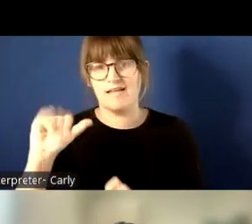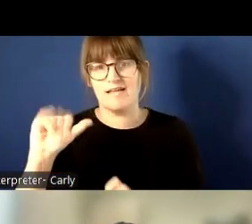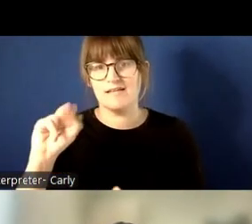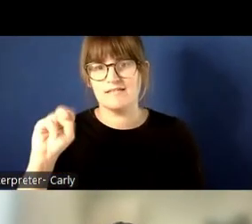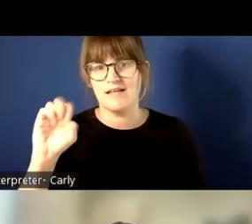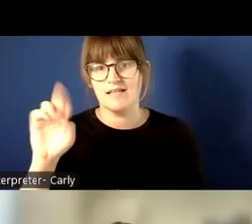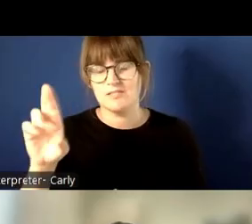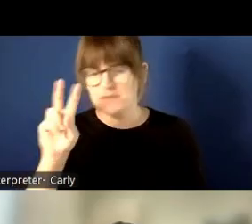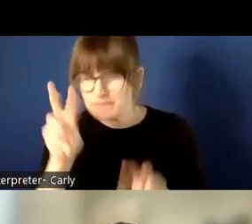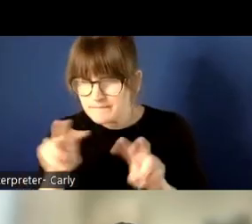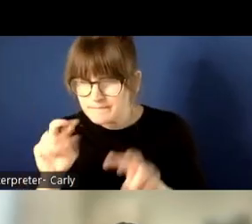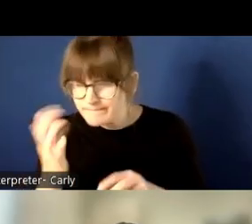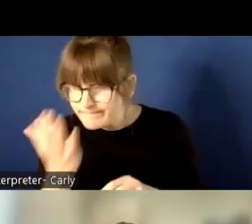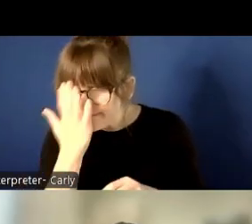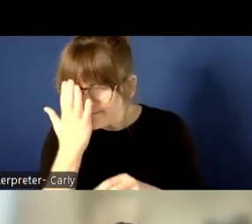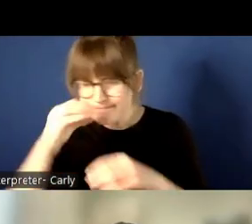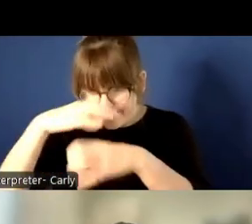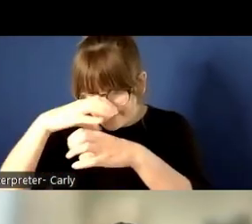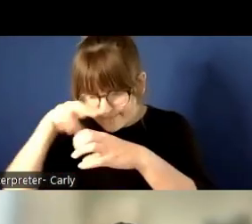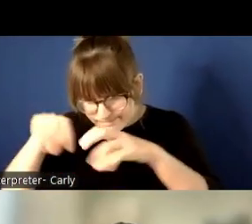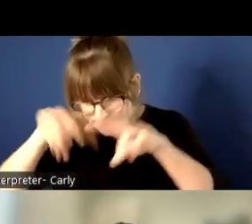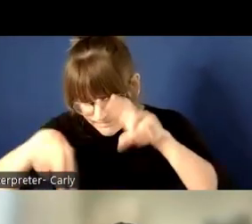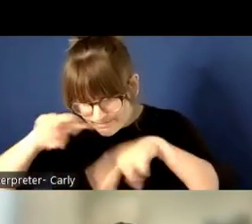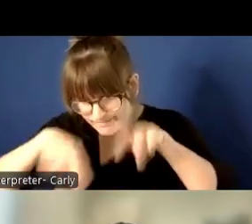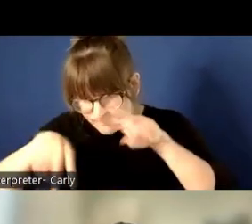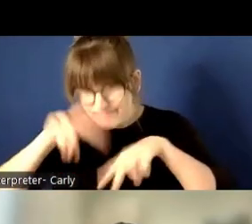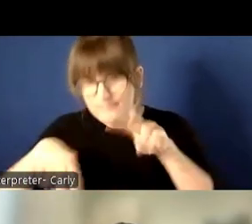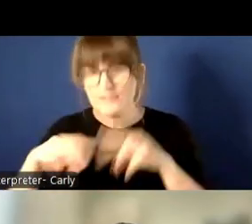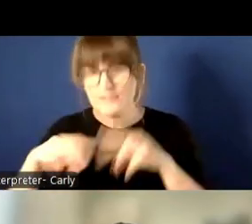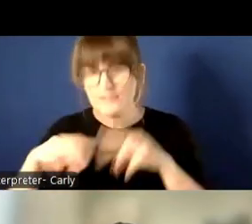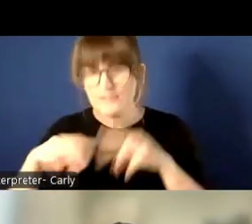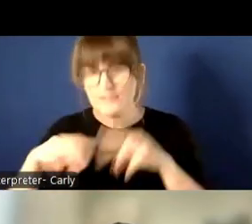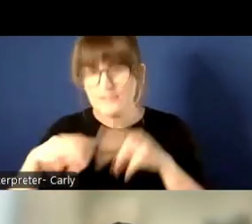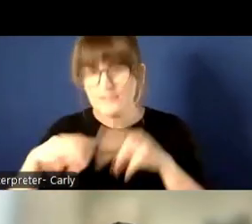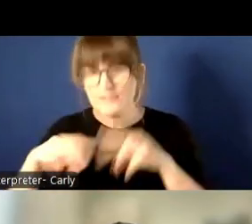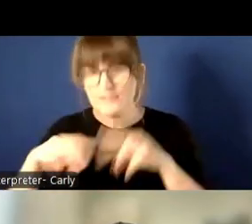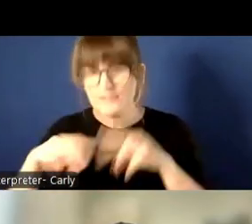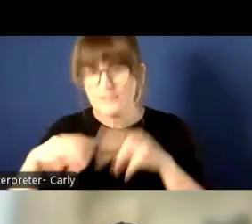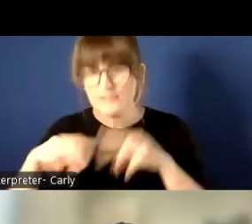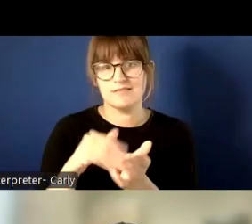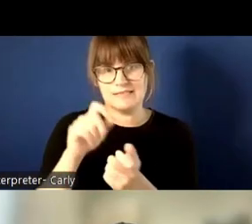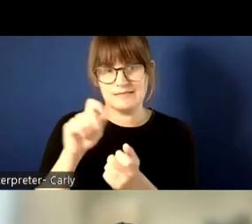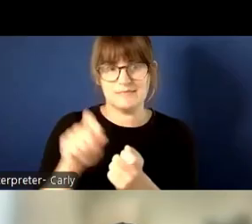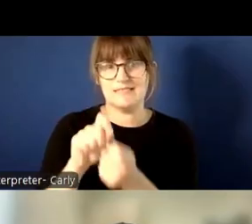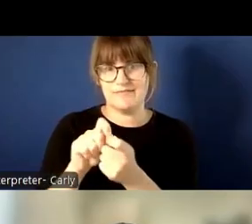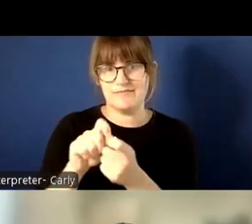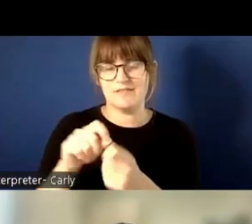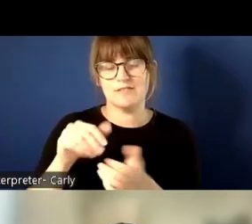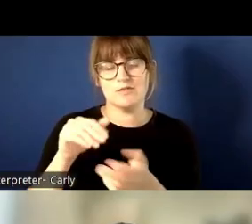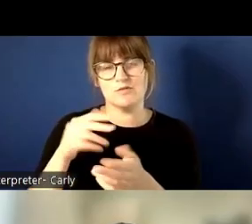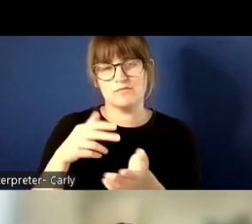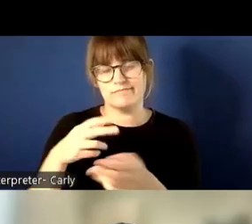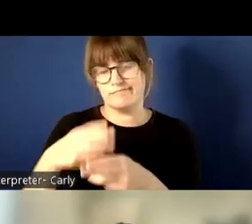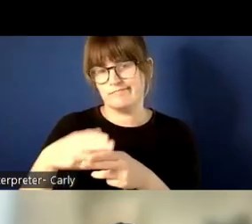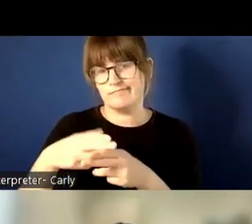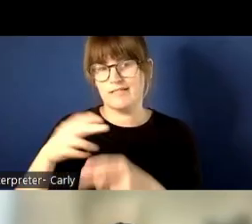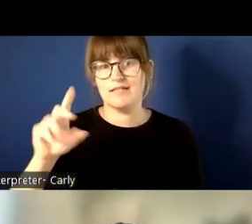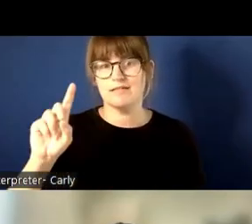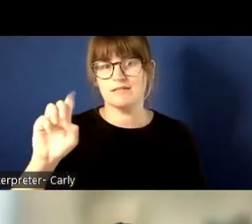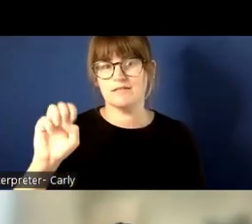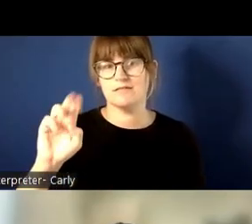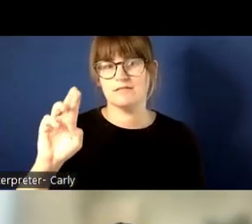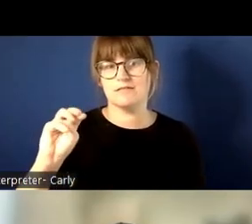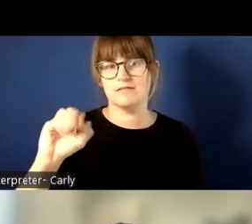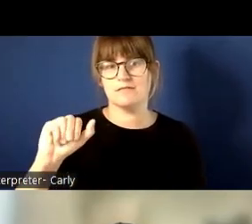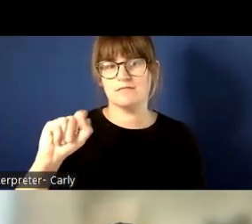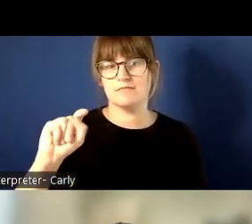slide under the microscope. There's a special trained type of doctor called a dermatopathologist. They look at the skin under the microscope and the skin sections,